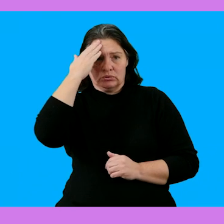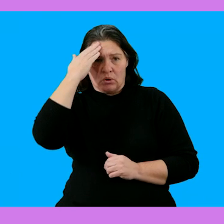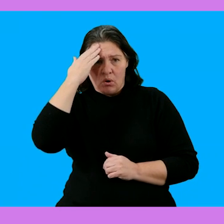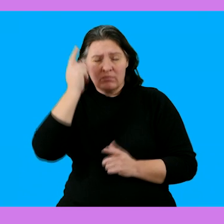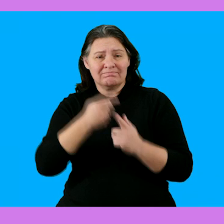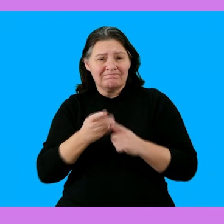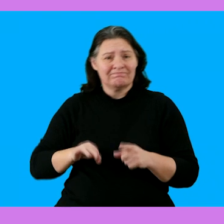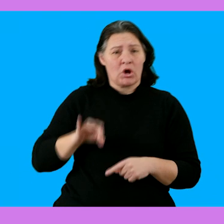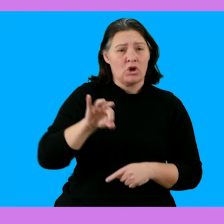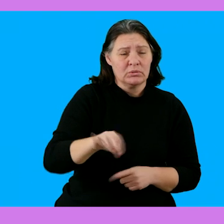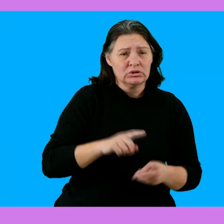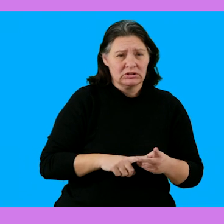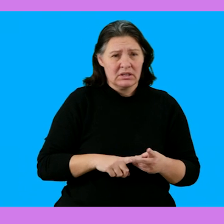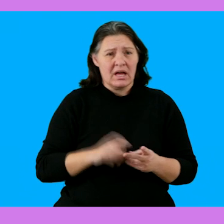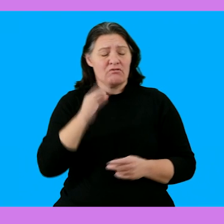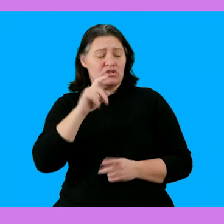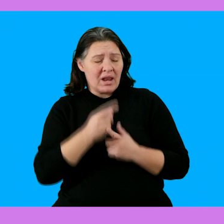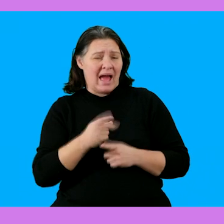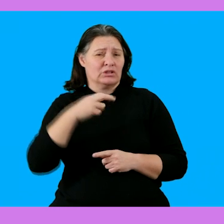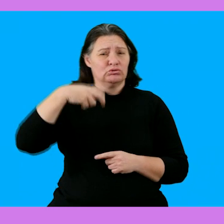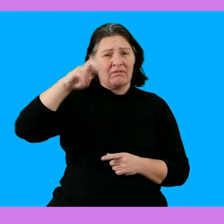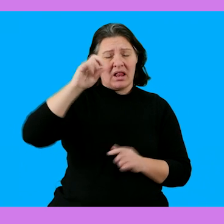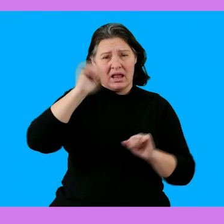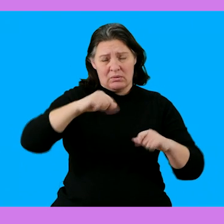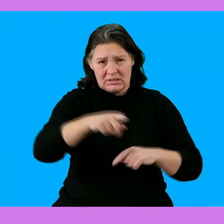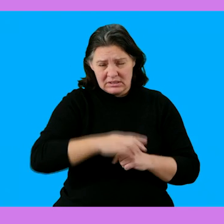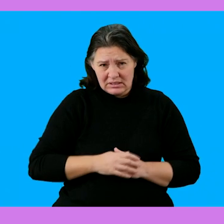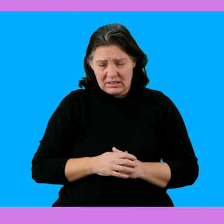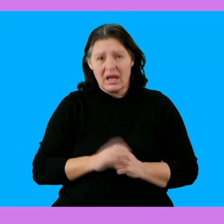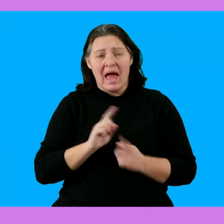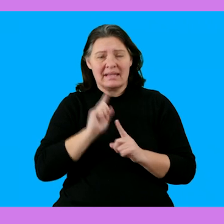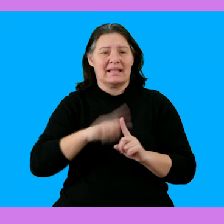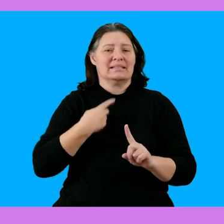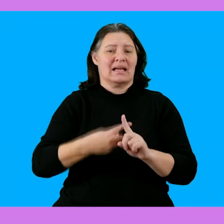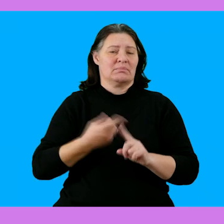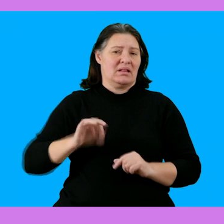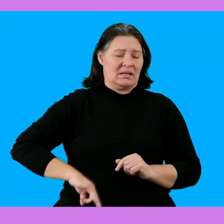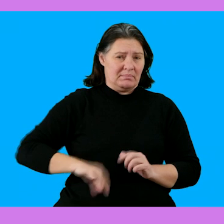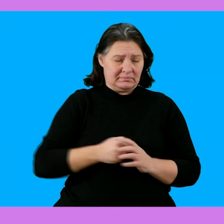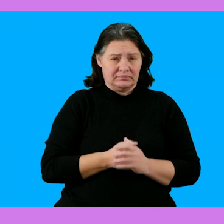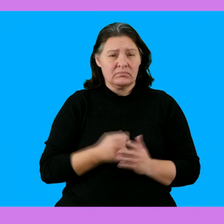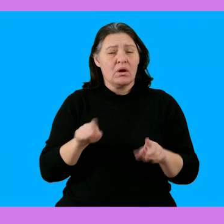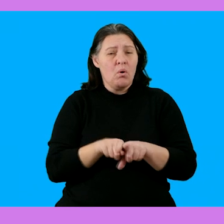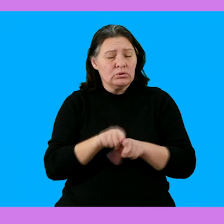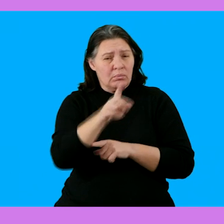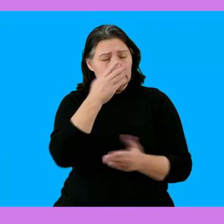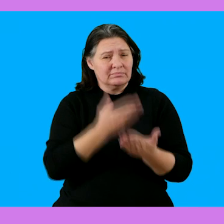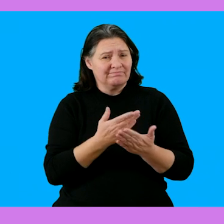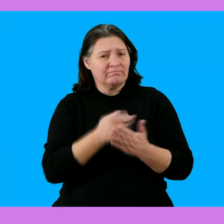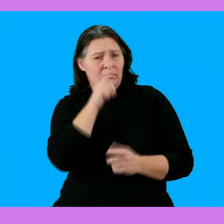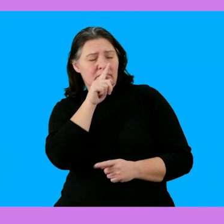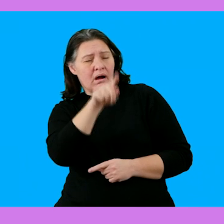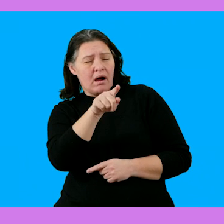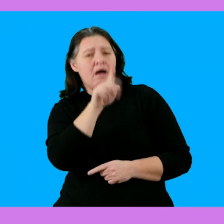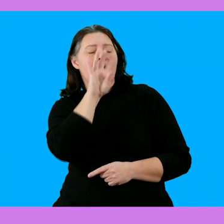contribution, fringe benefits, especially travel allowance, and taxable income. You should also be able to